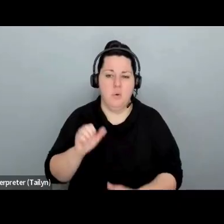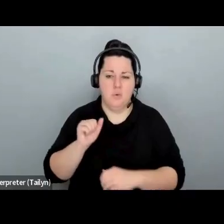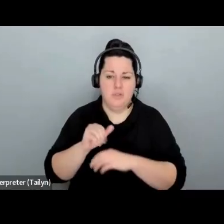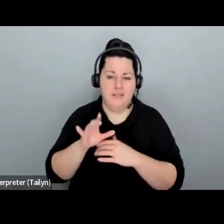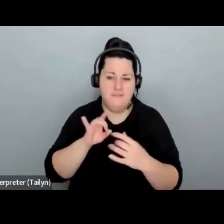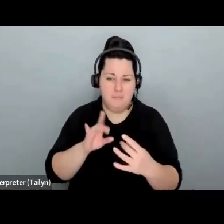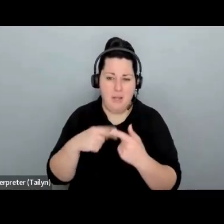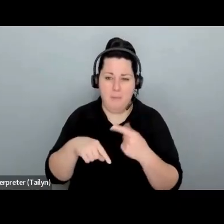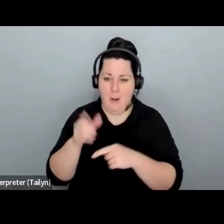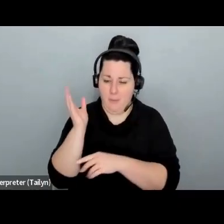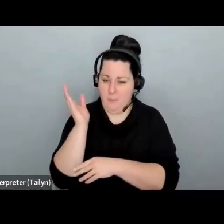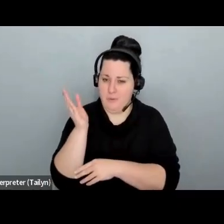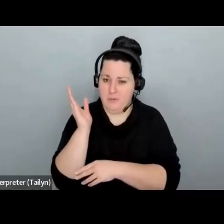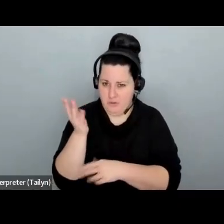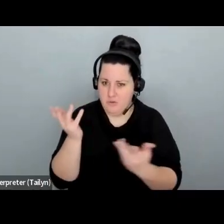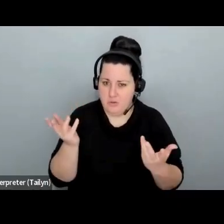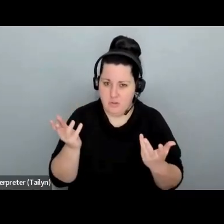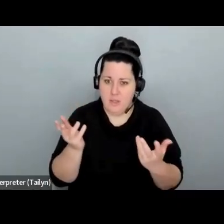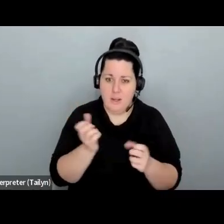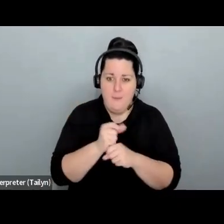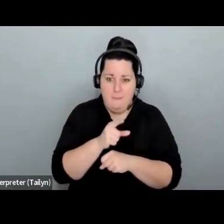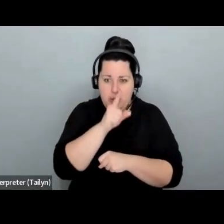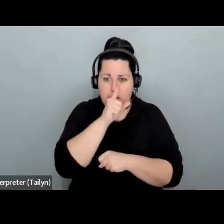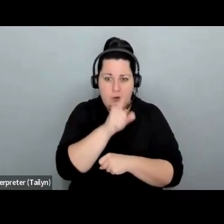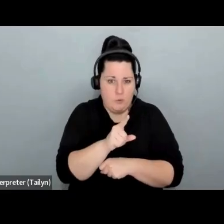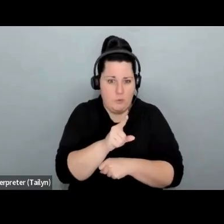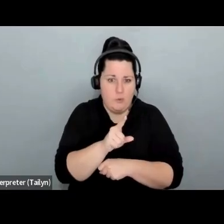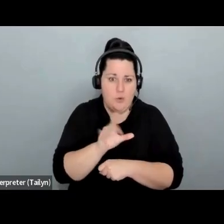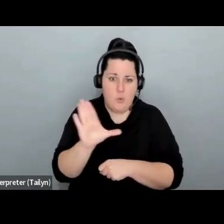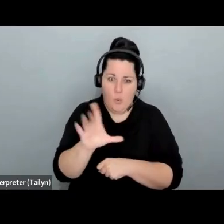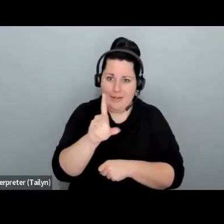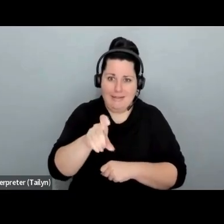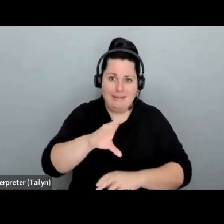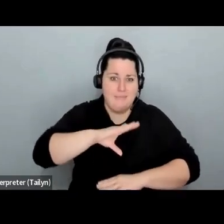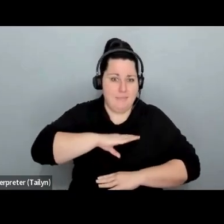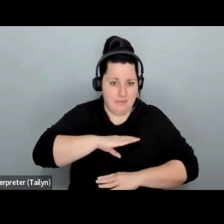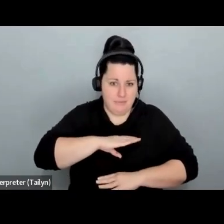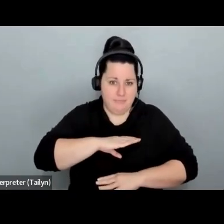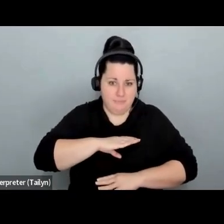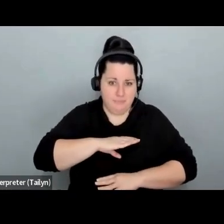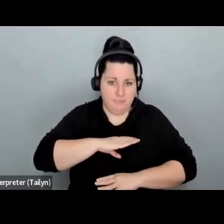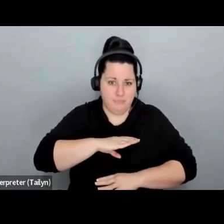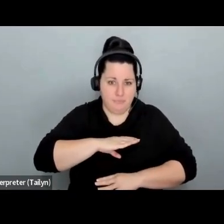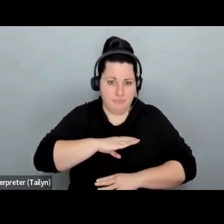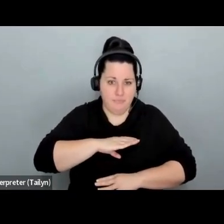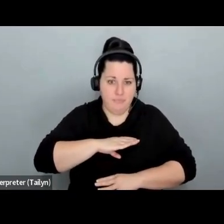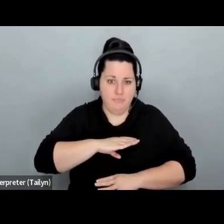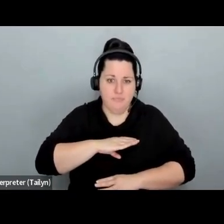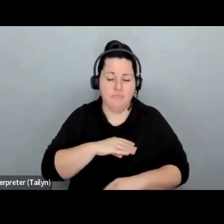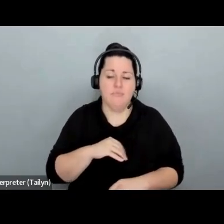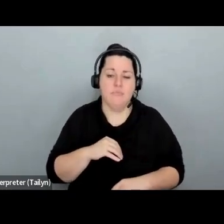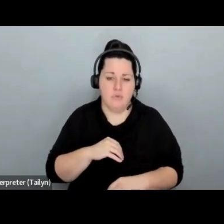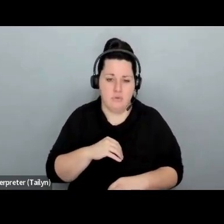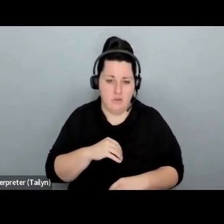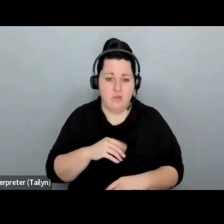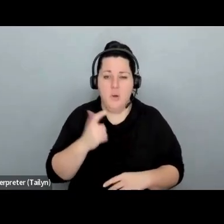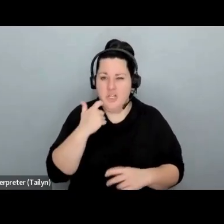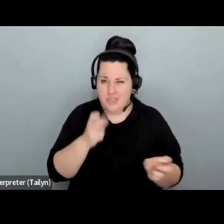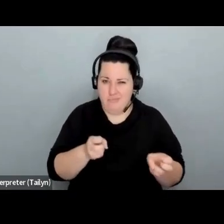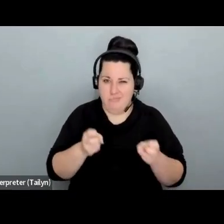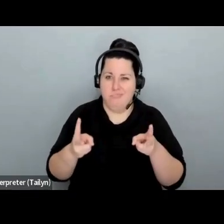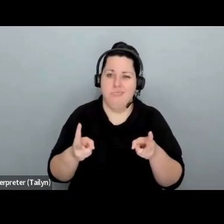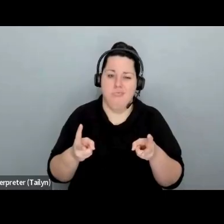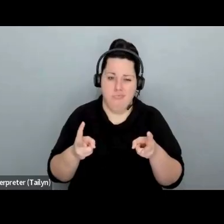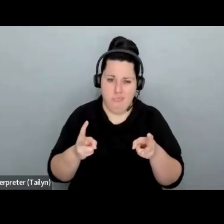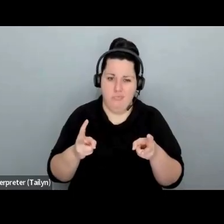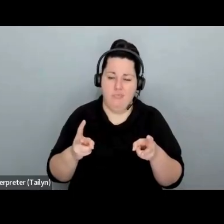the presentation. We want to make sure that we're meeting all of your needs. And so I did just put that in the